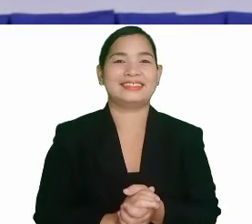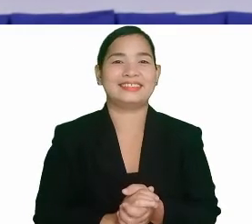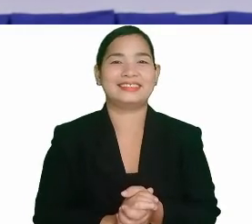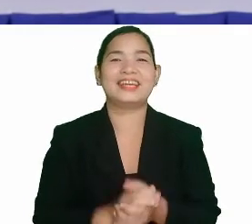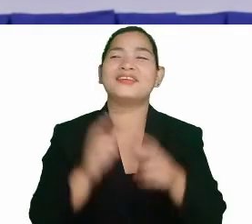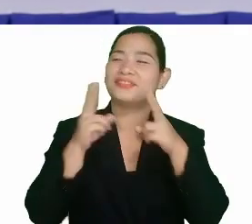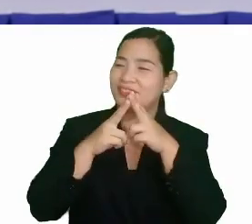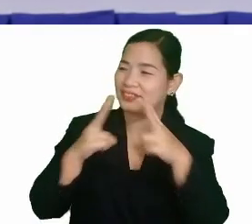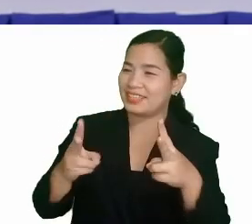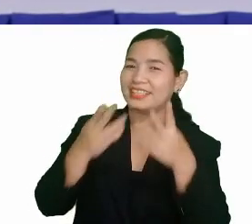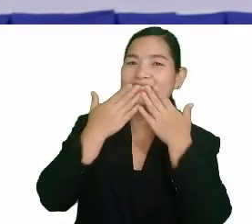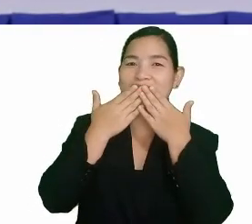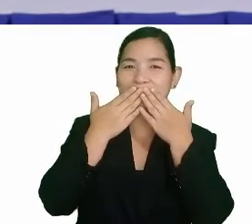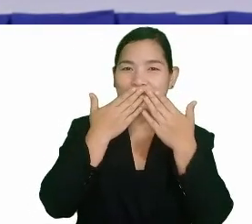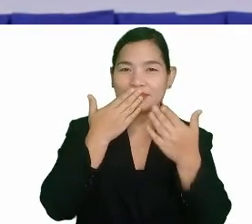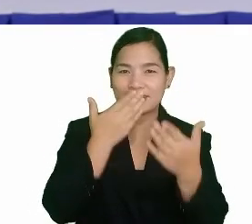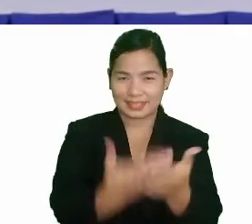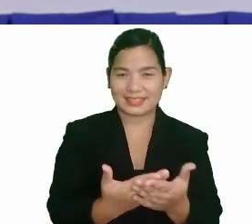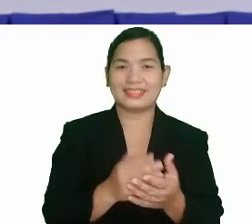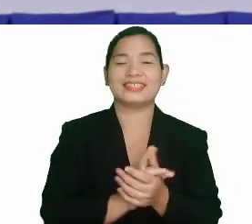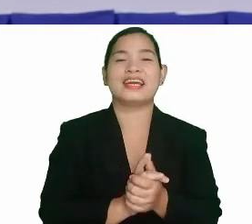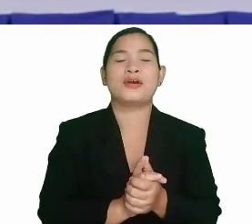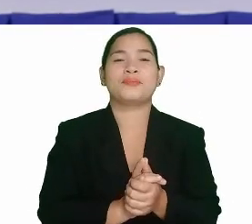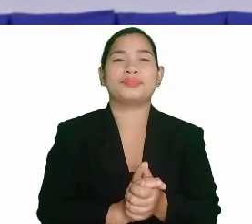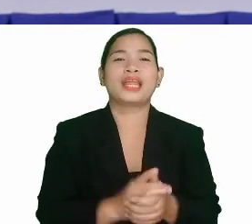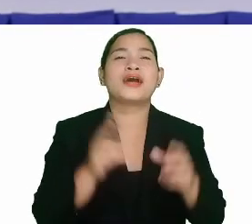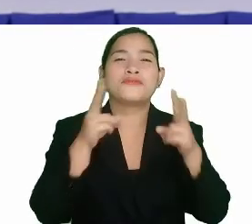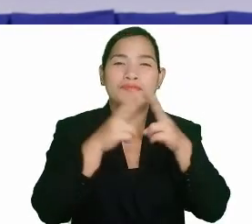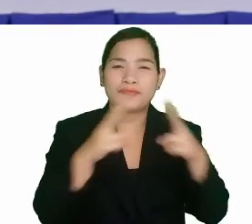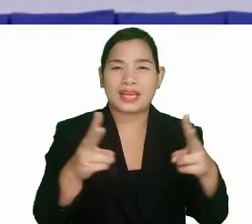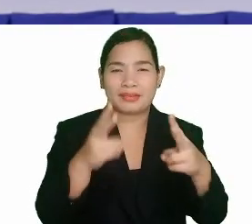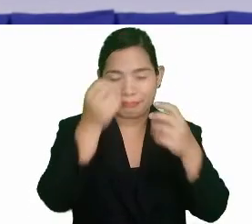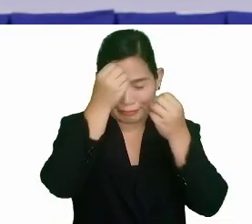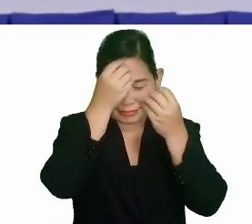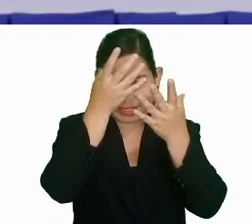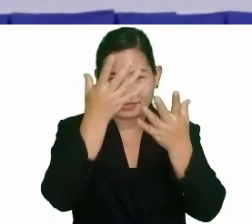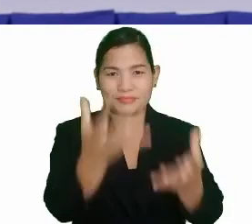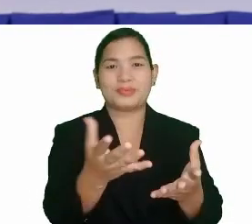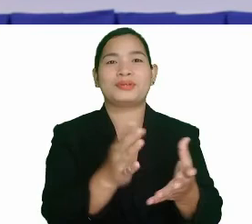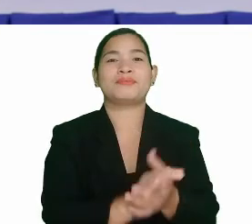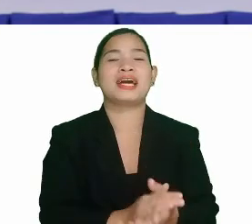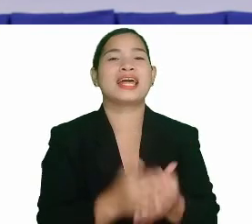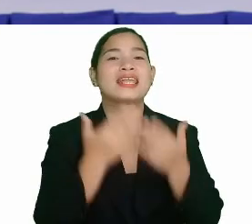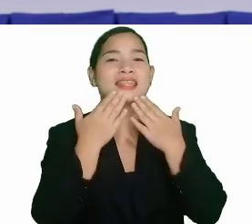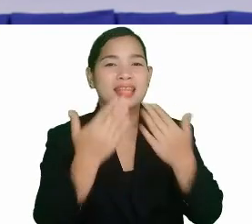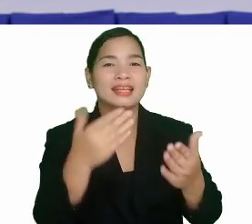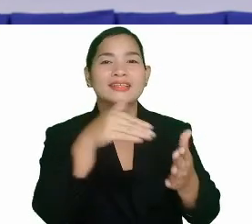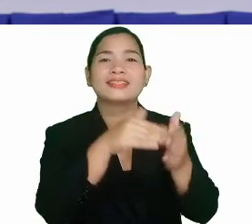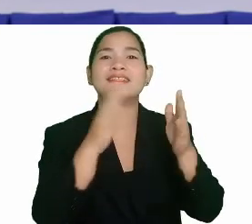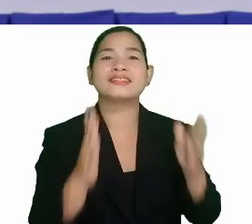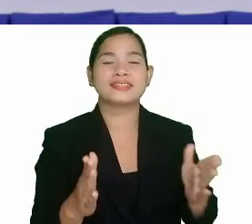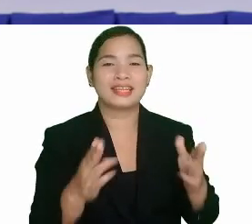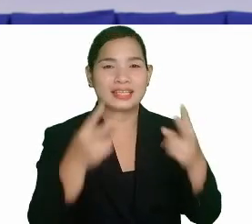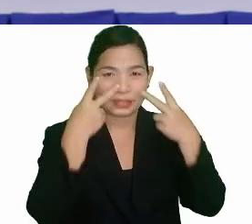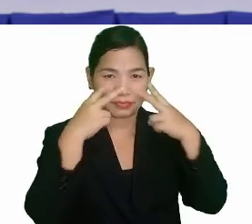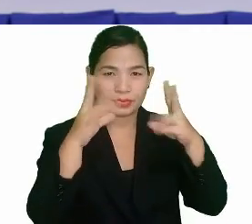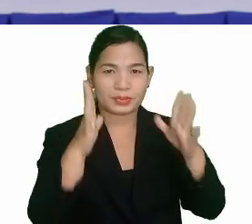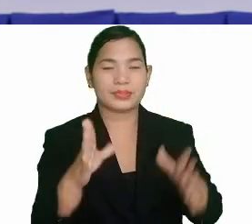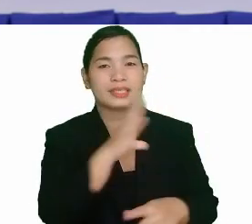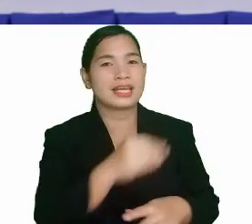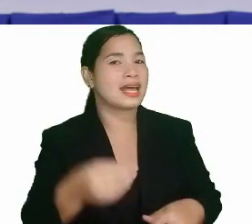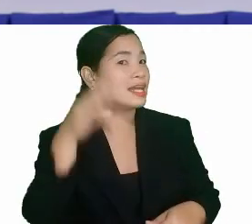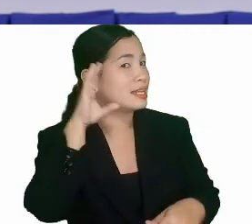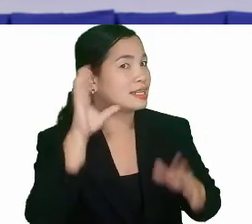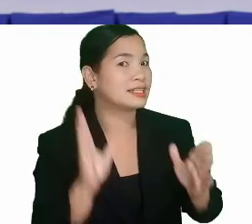was great. Thank you, Teacher Lily. That was very informative. Thank you, students, viewers, and listeners